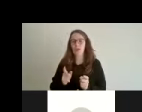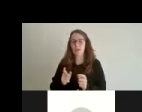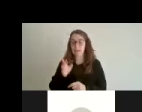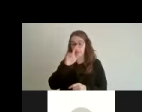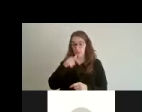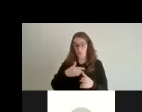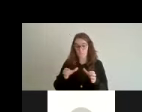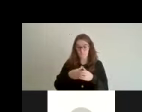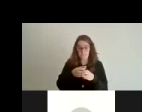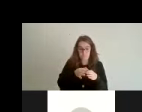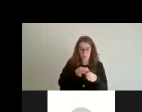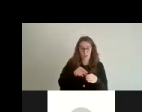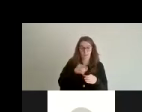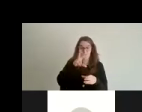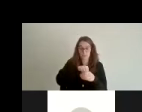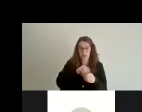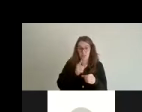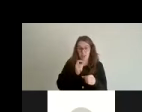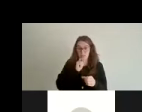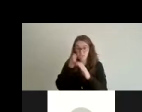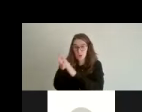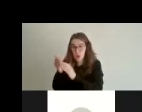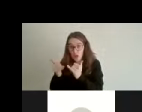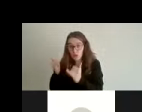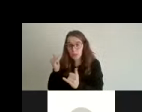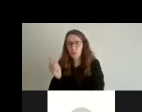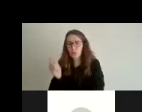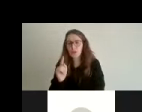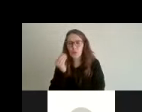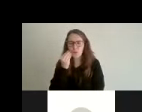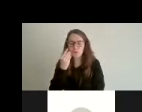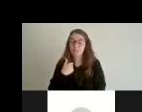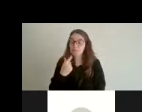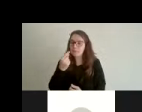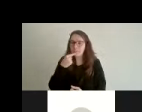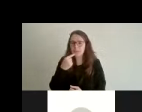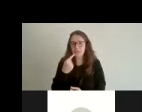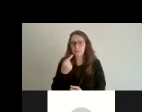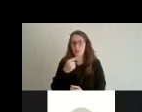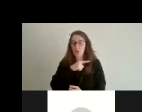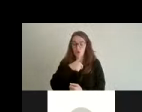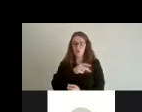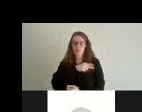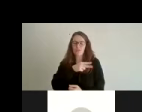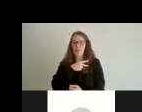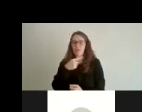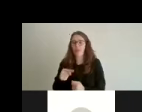minority. We know that our universities are absolutely infected by bias,